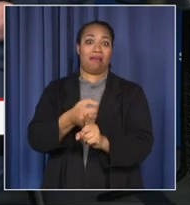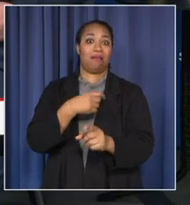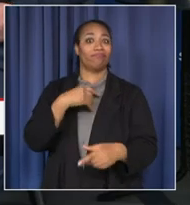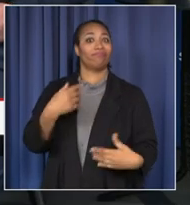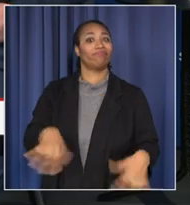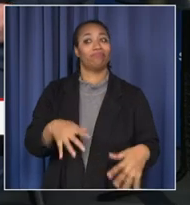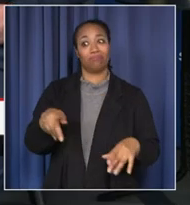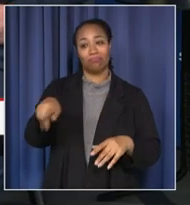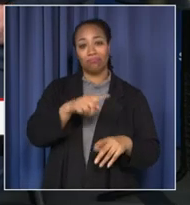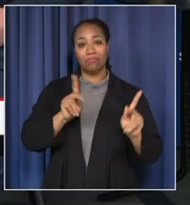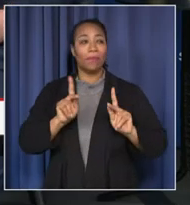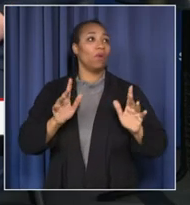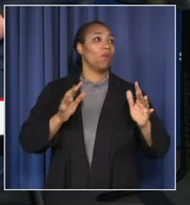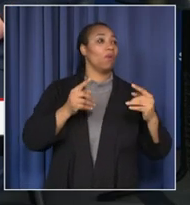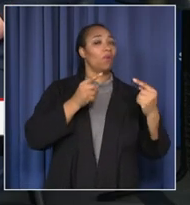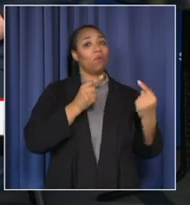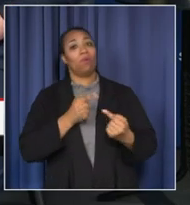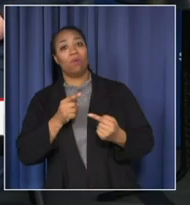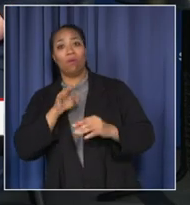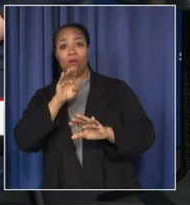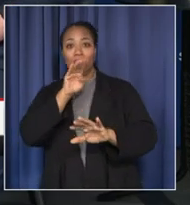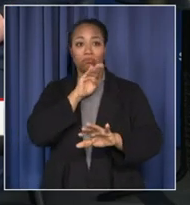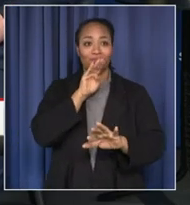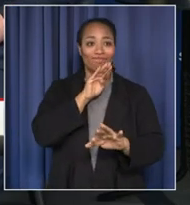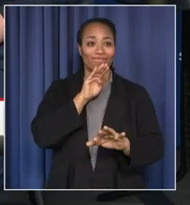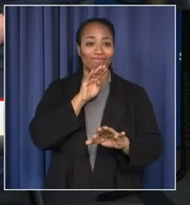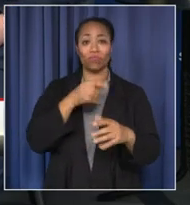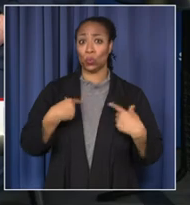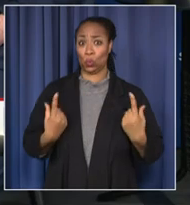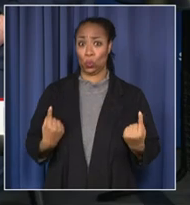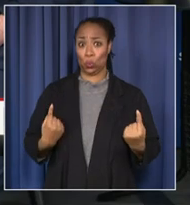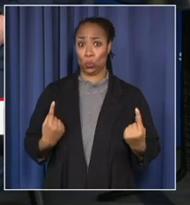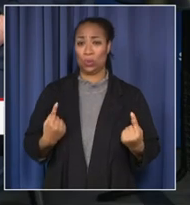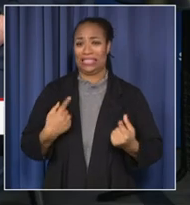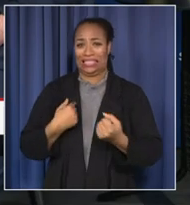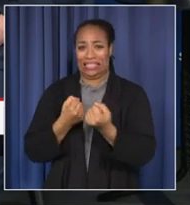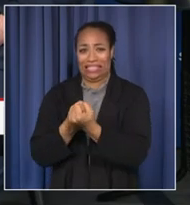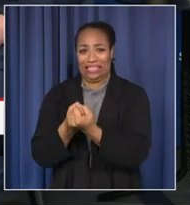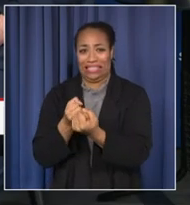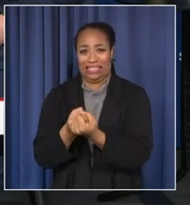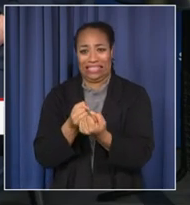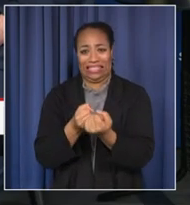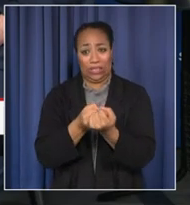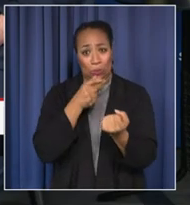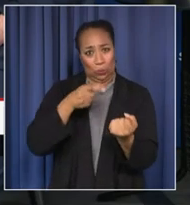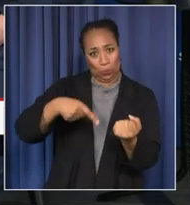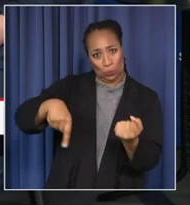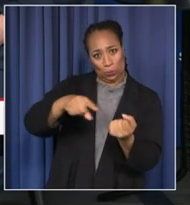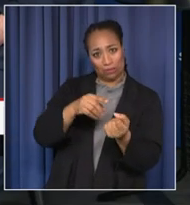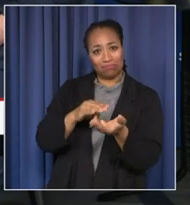supportive of our residents and calling on the government to